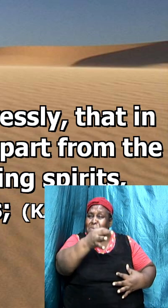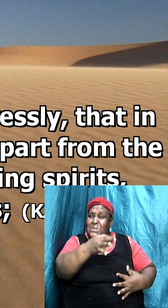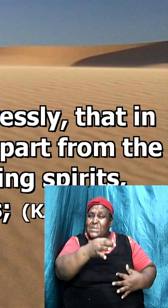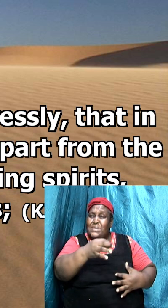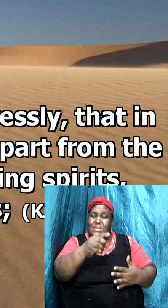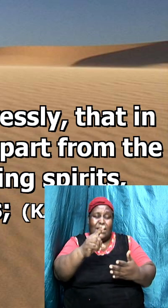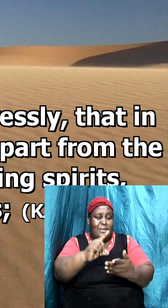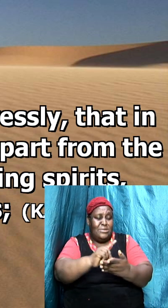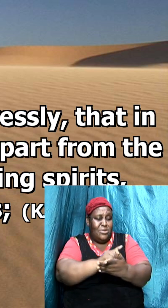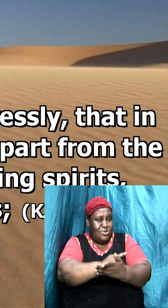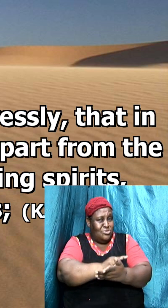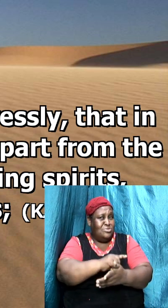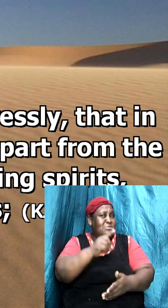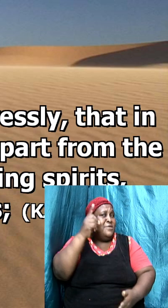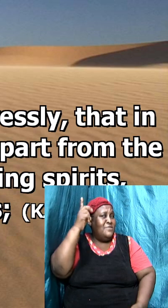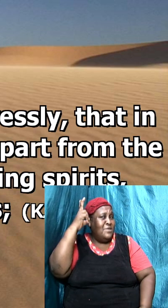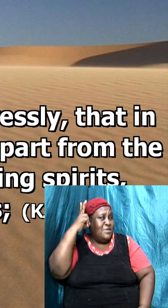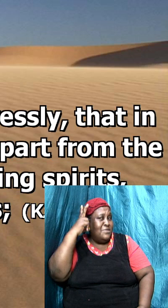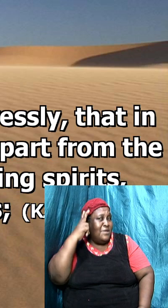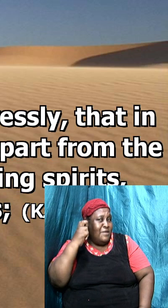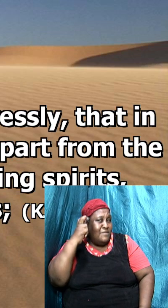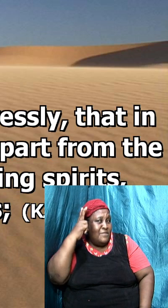devils.